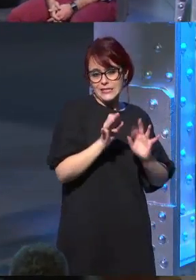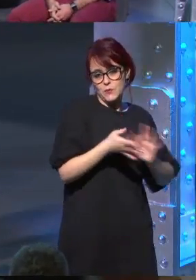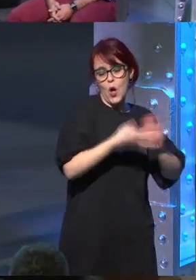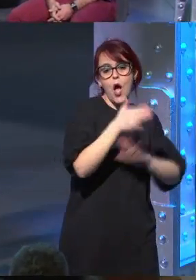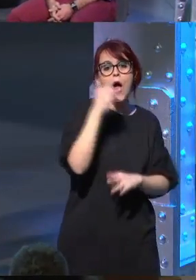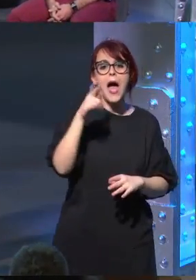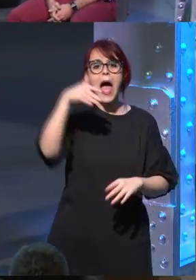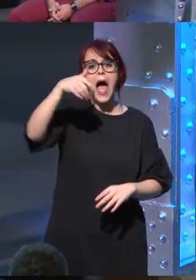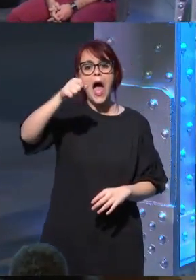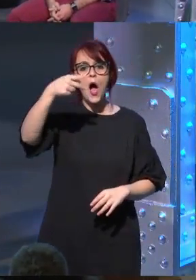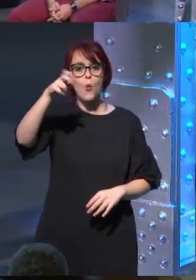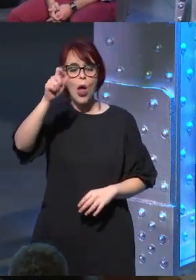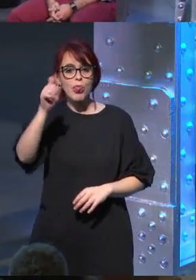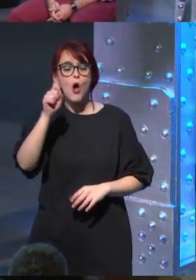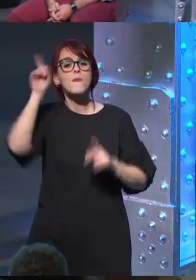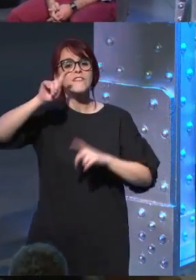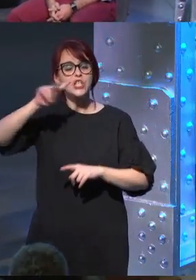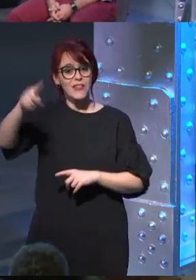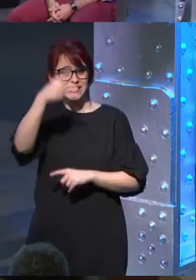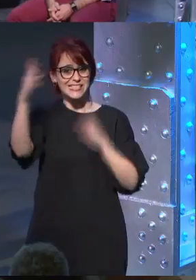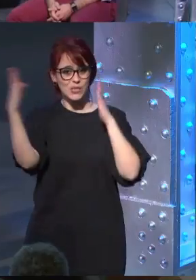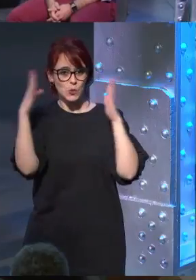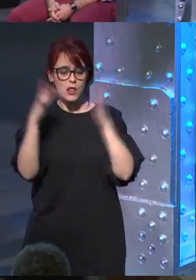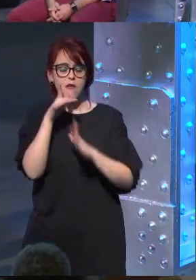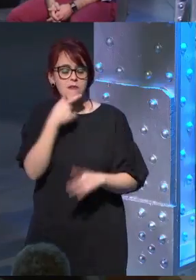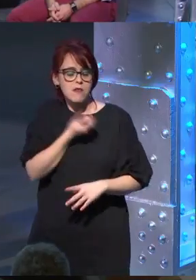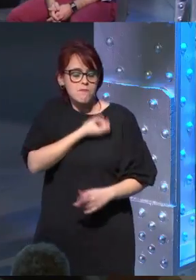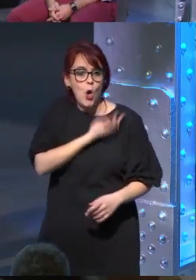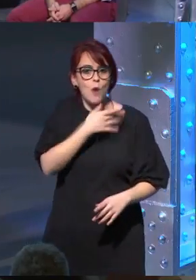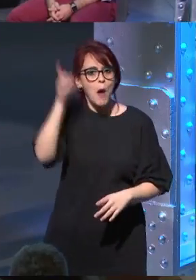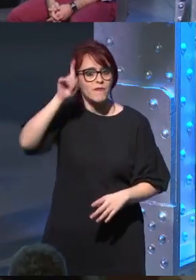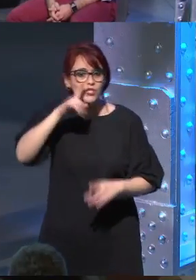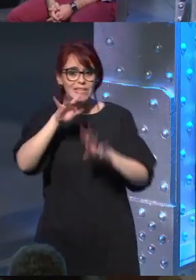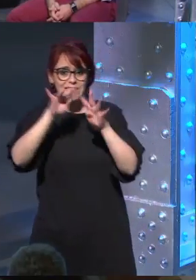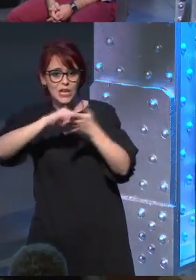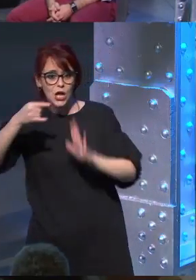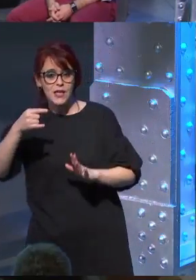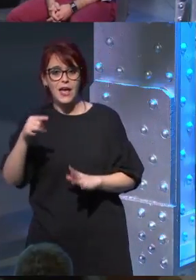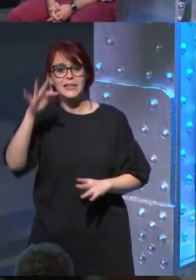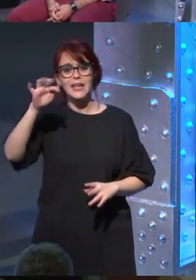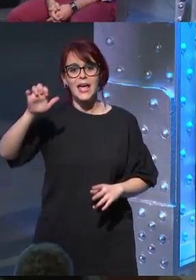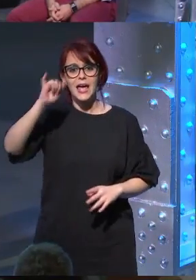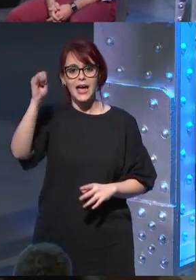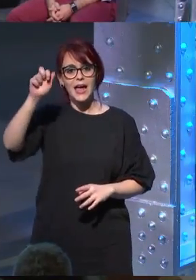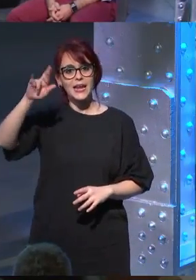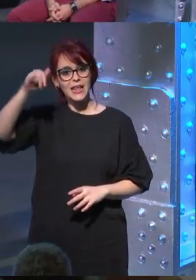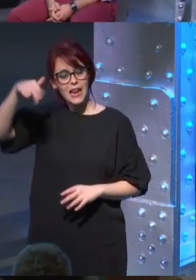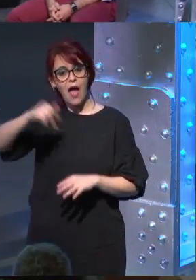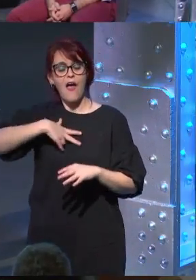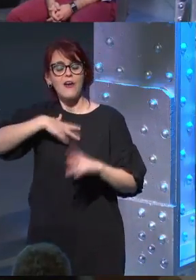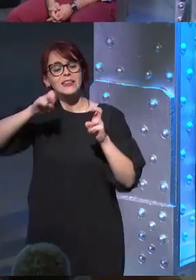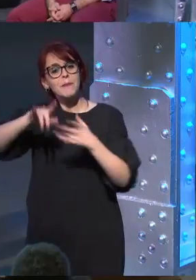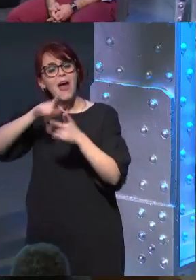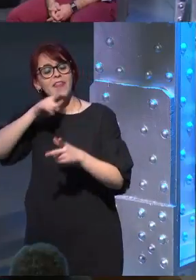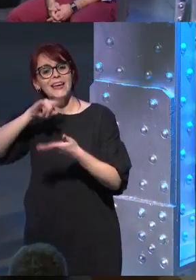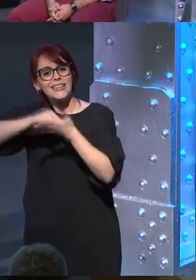she's a pioneer in research and division of net label in Spain. Jose Martín Aguado, high school teacher. Ofelia Tejerina, an expert